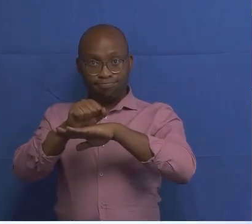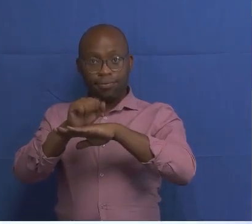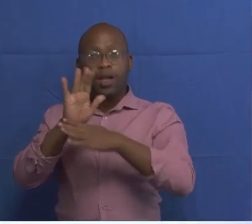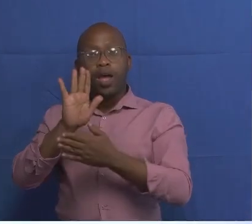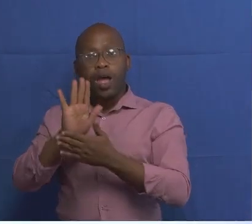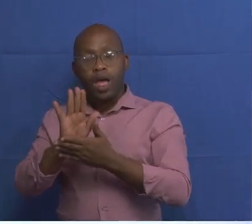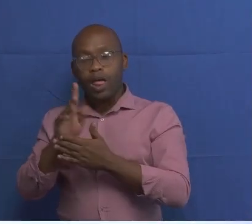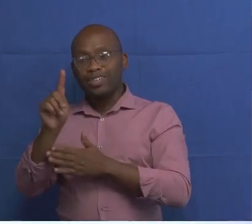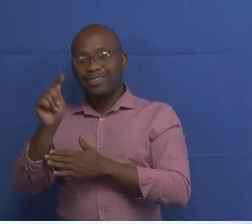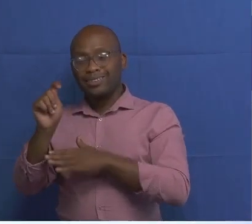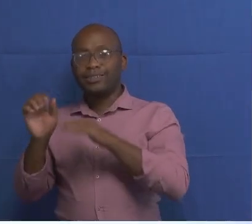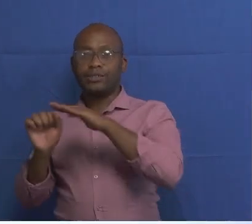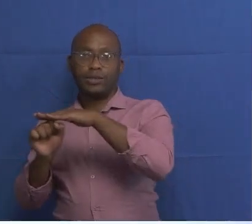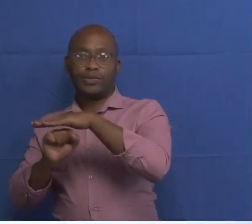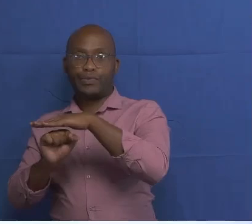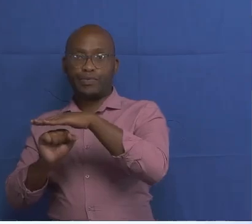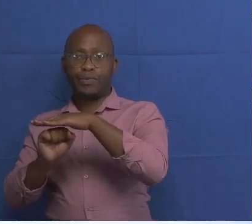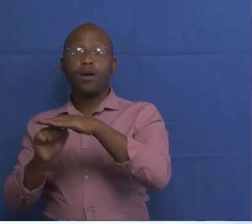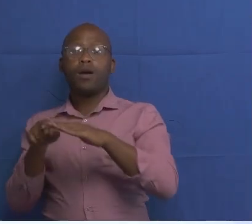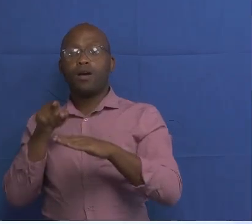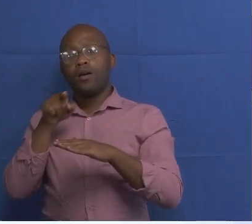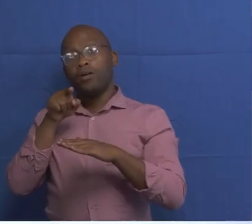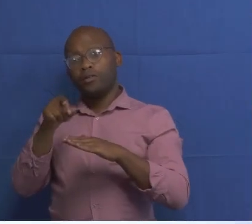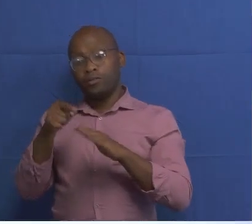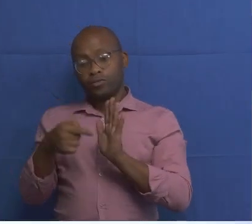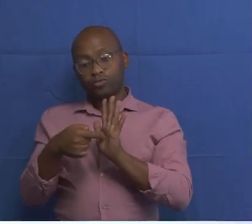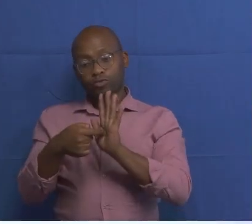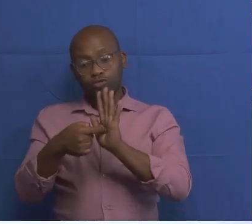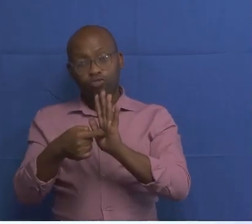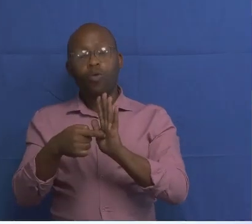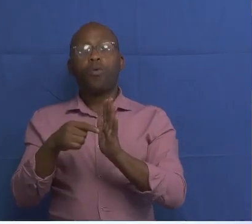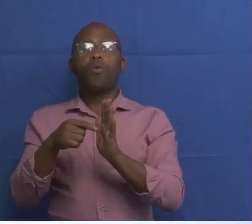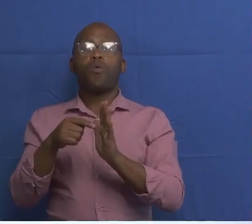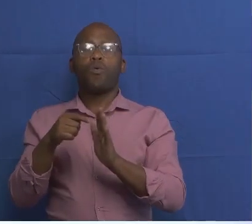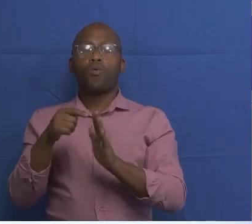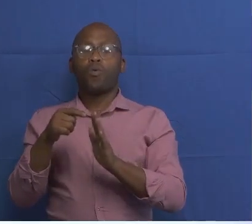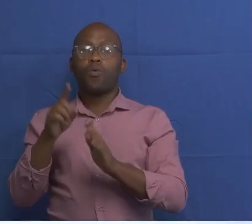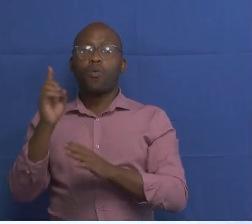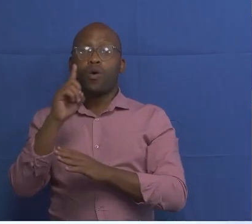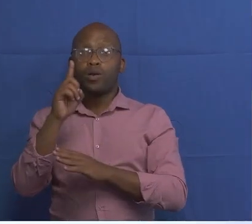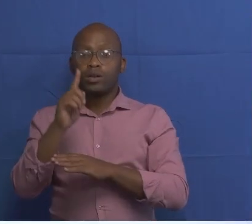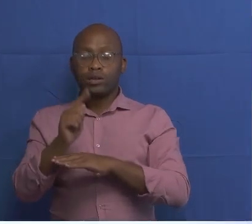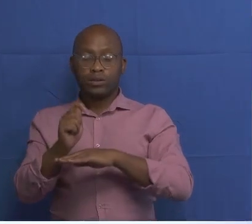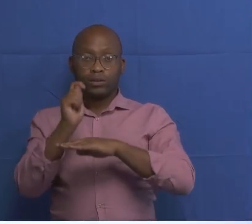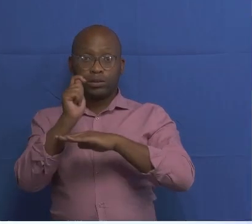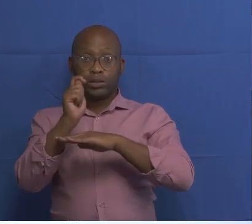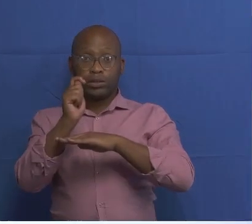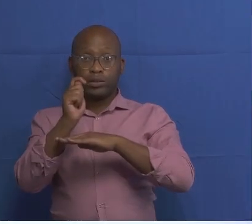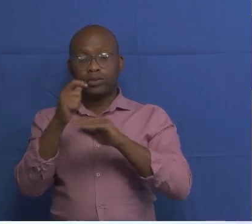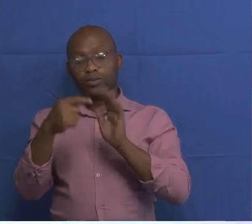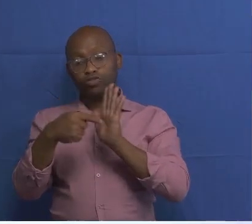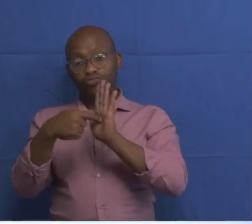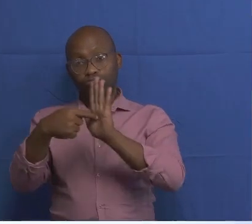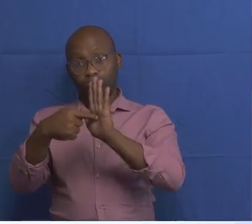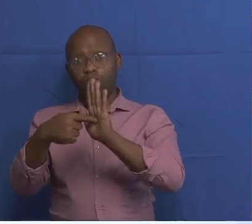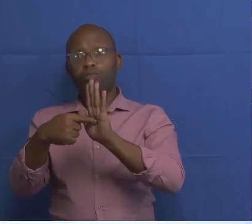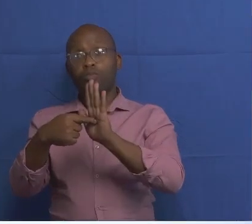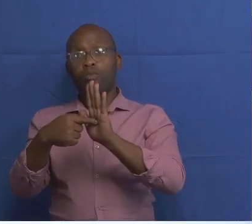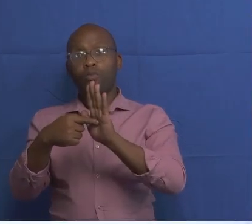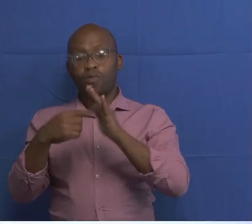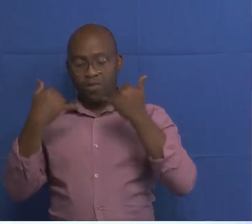allele. And now in the heterozygous condition, it is only the dominant allele that gets to be expressed in